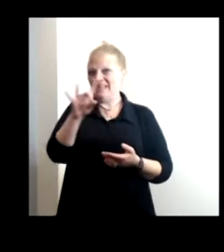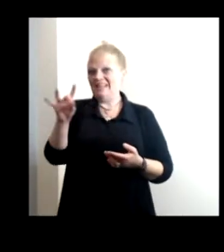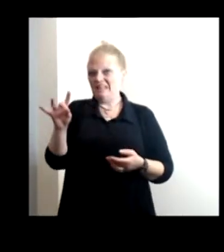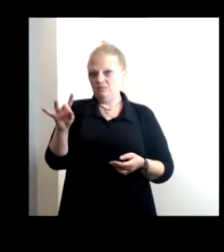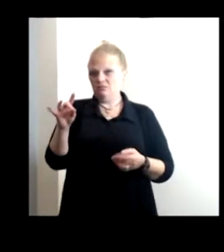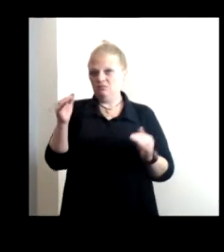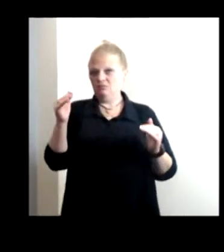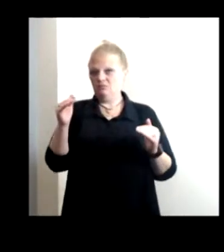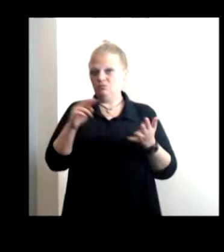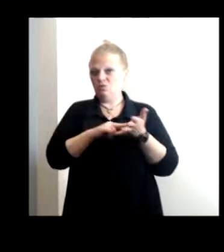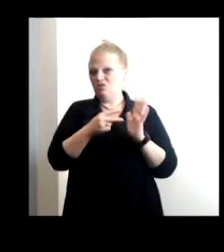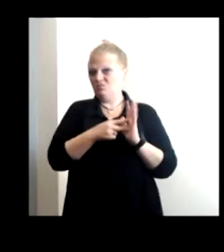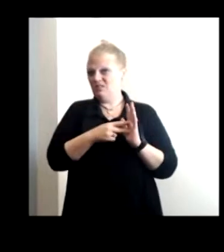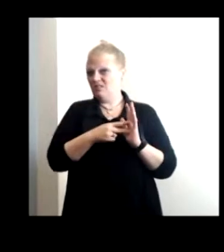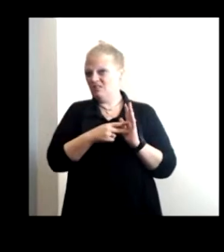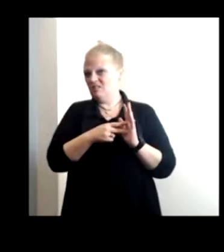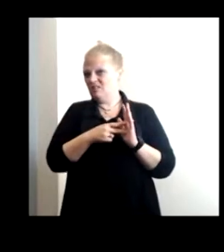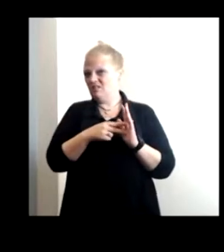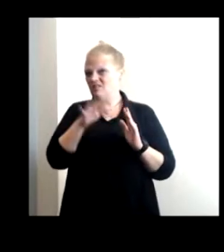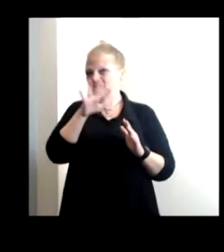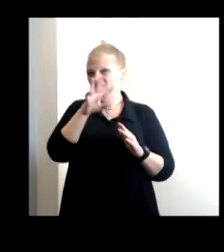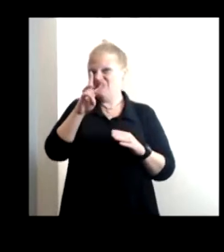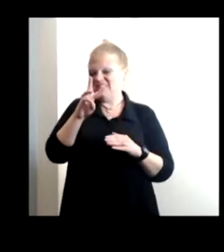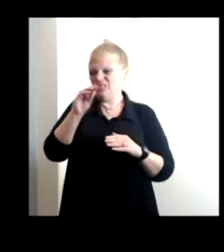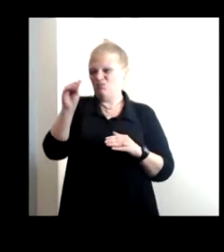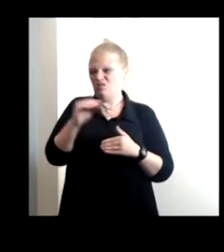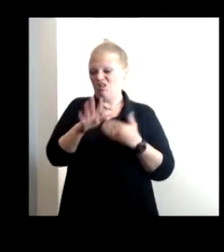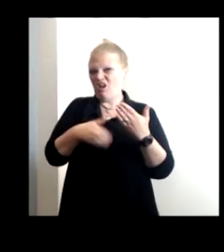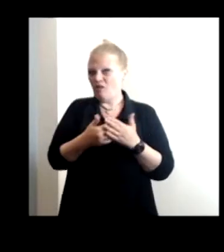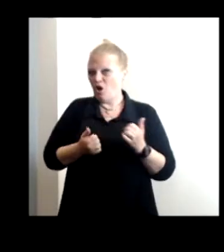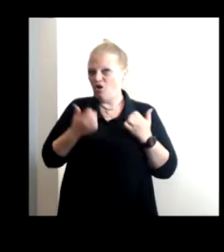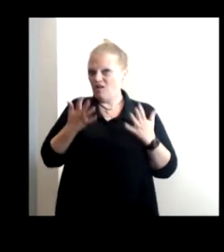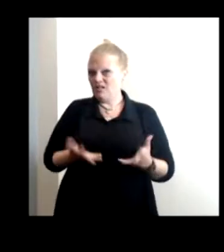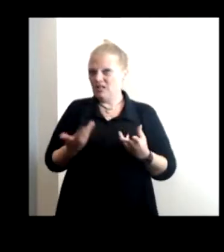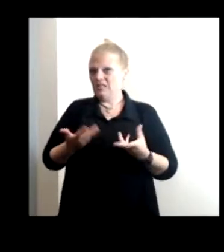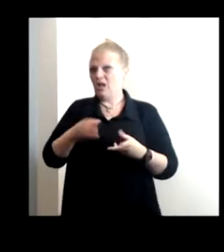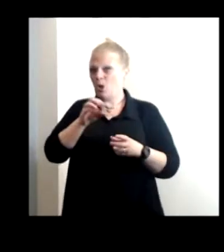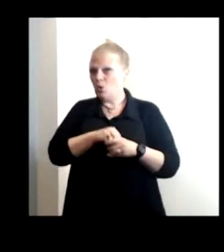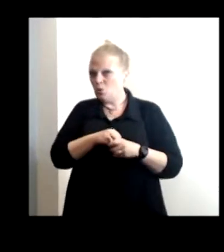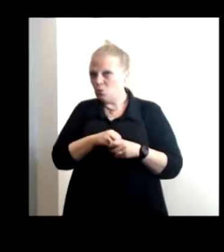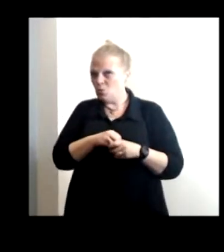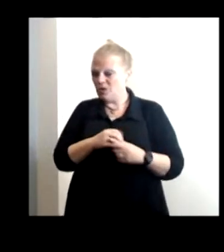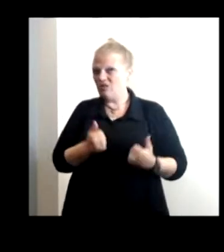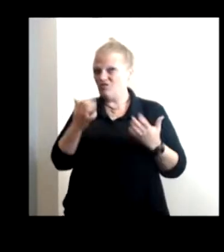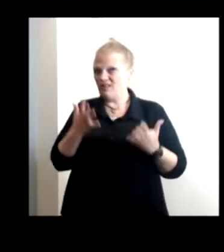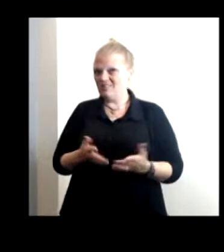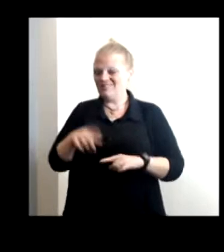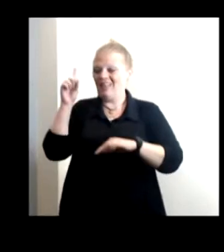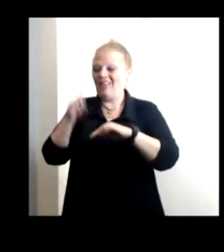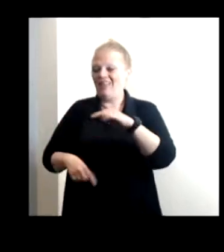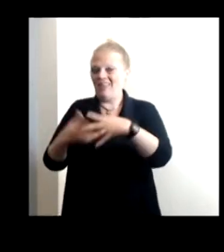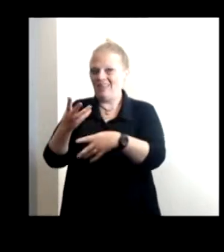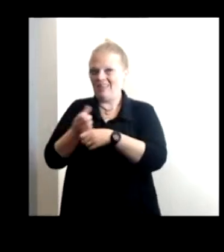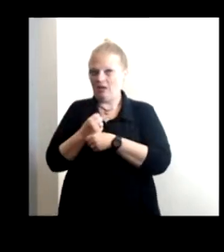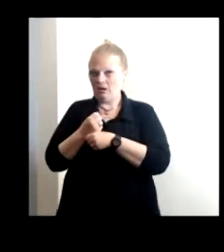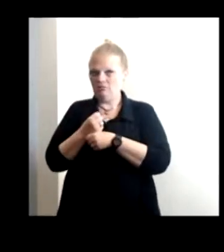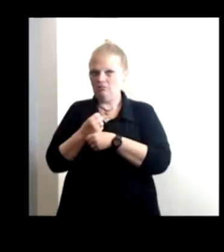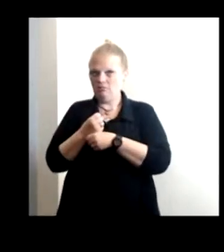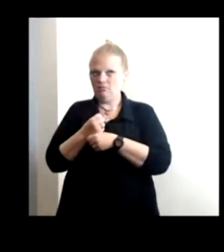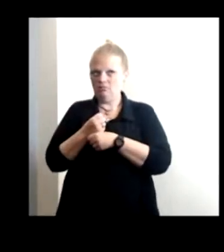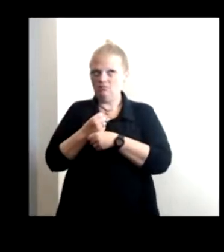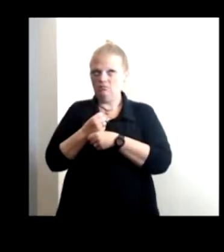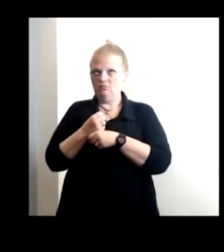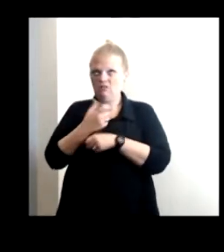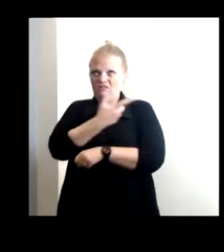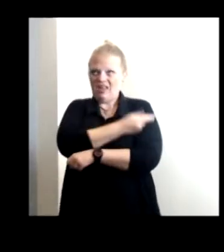515,588, which is equal to 56% of all residents. That includes residents who cannot get the vaccine, basically 0 to